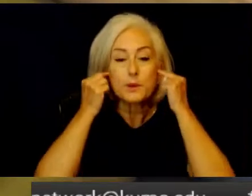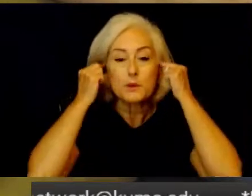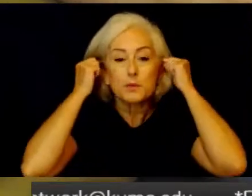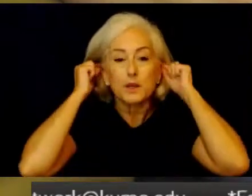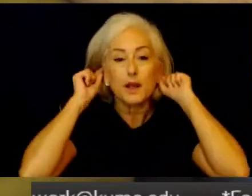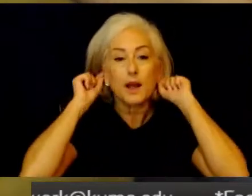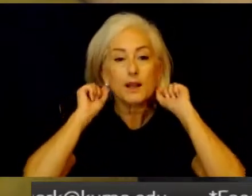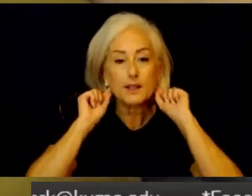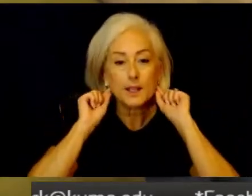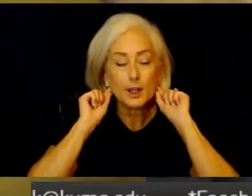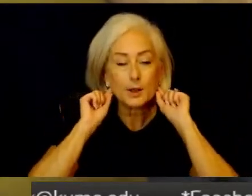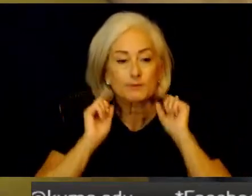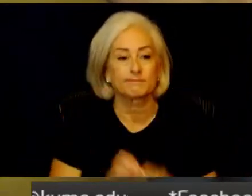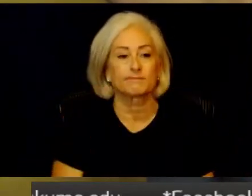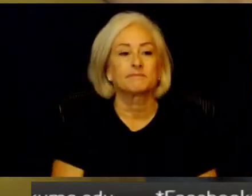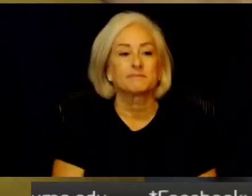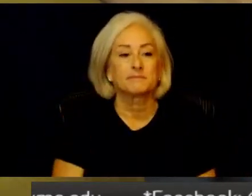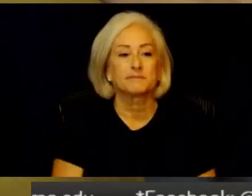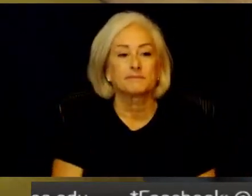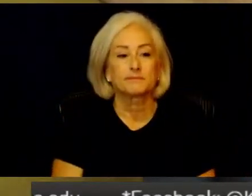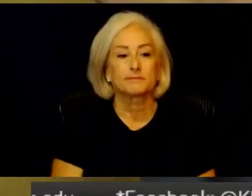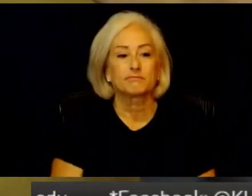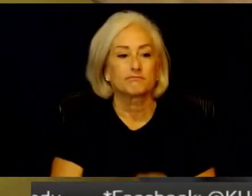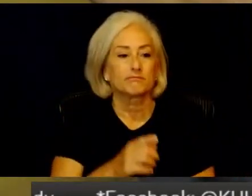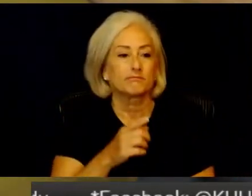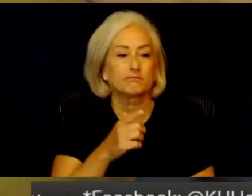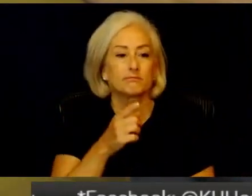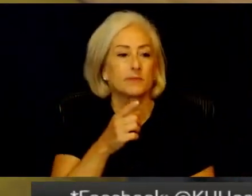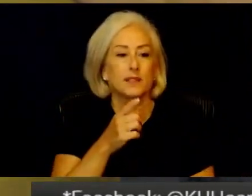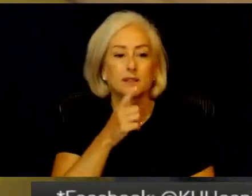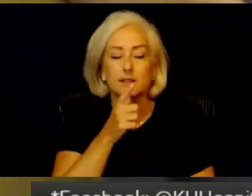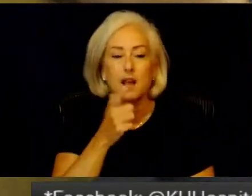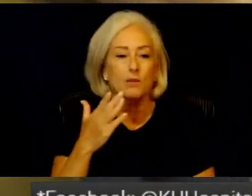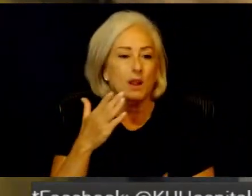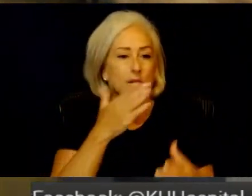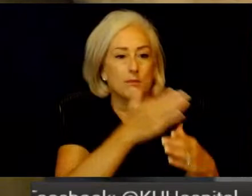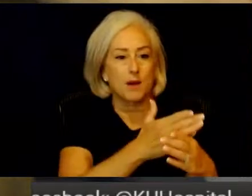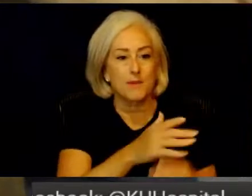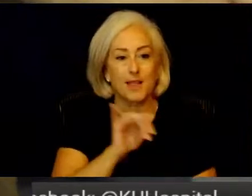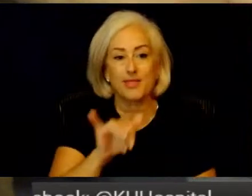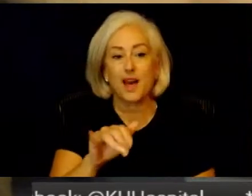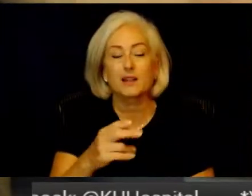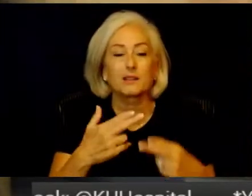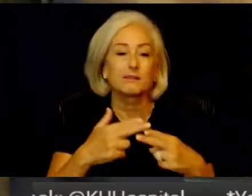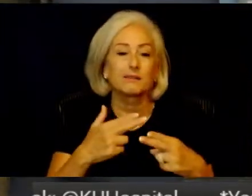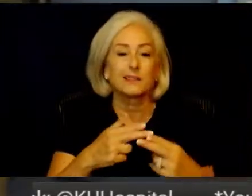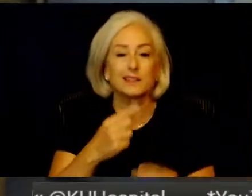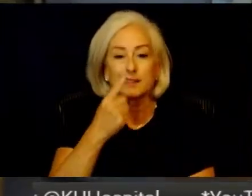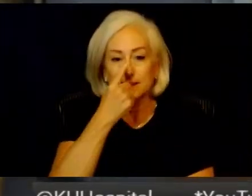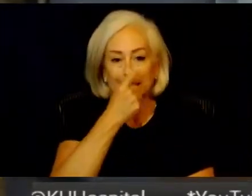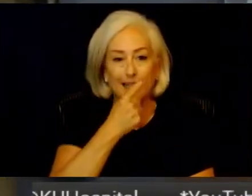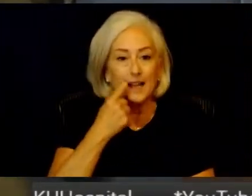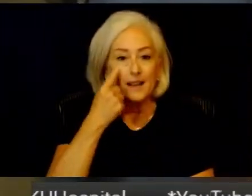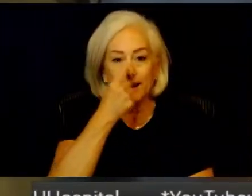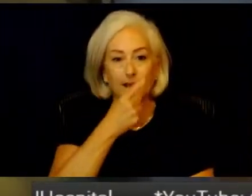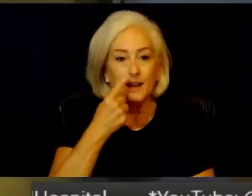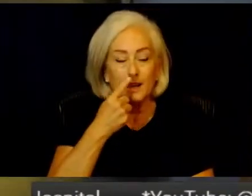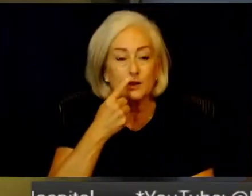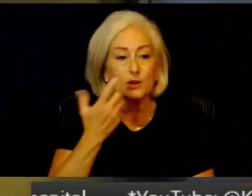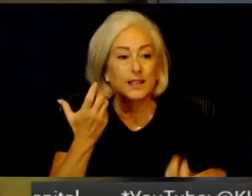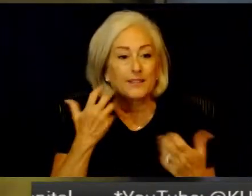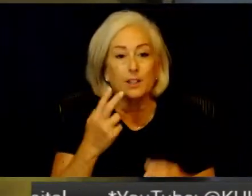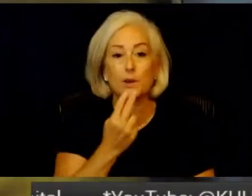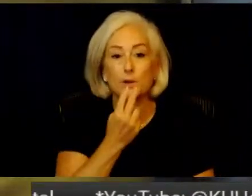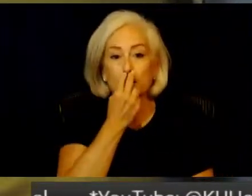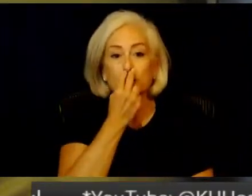here, and really not very obtrusive to the face. This one is called a nasal cradle. So if you don't even like anything poking in the nose, then you can just have